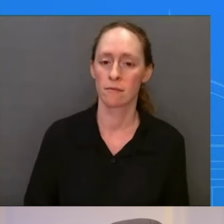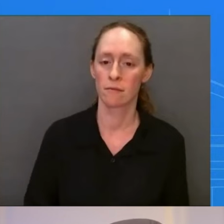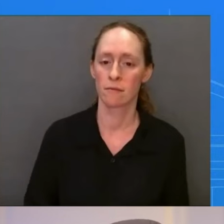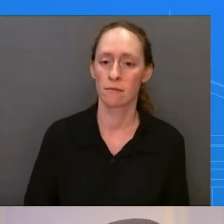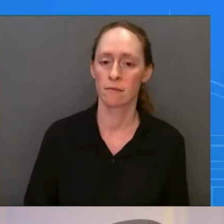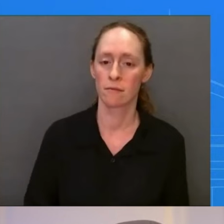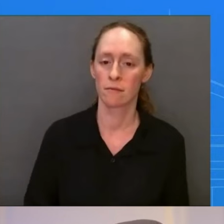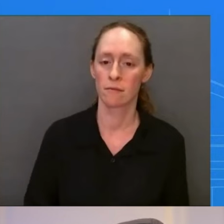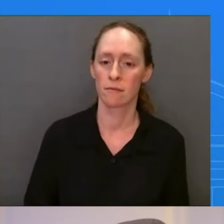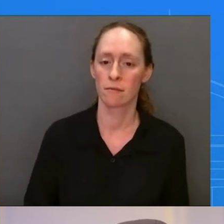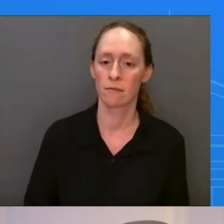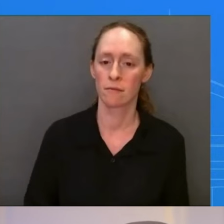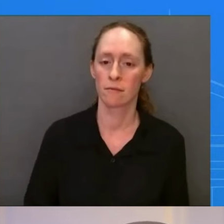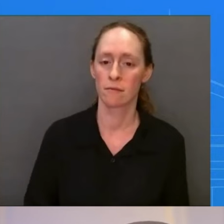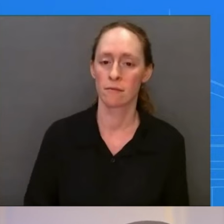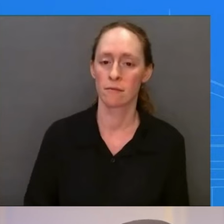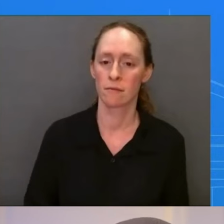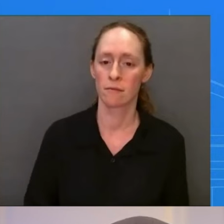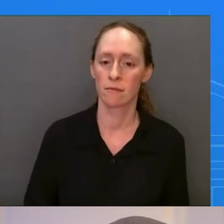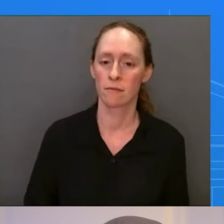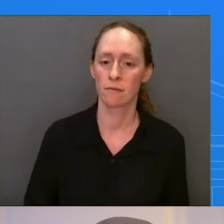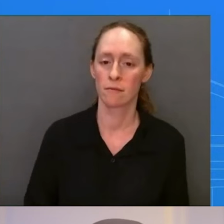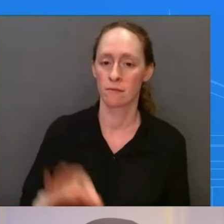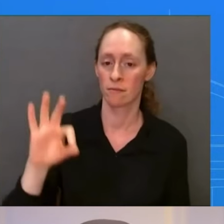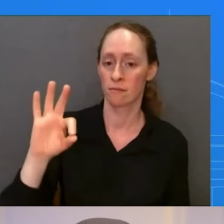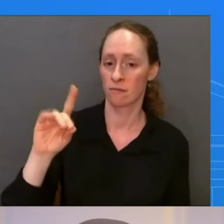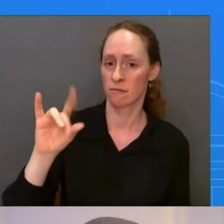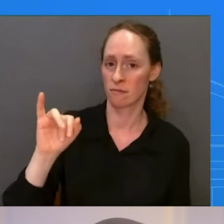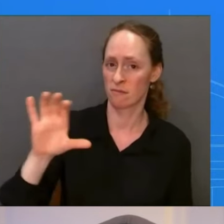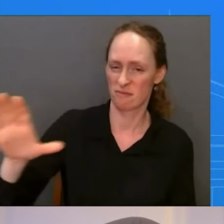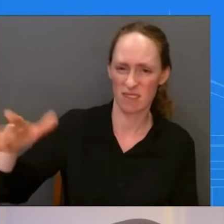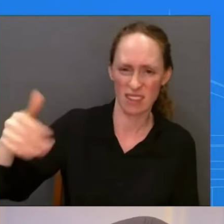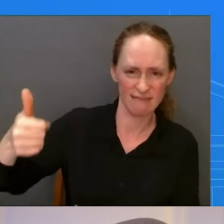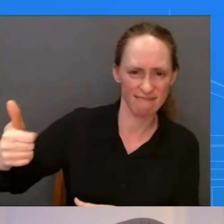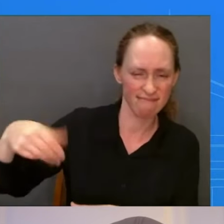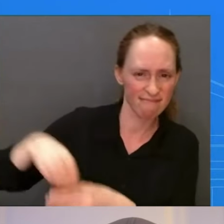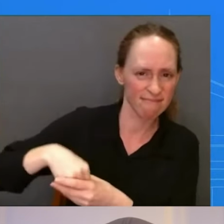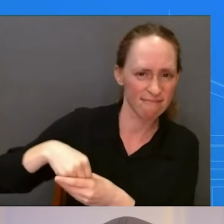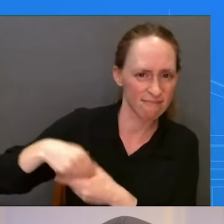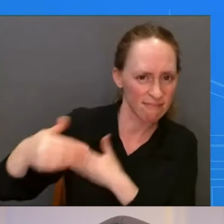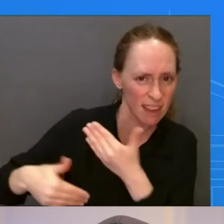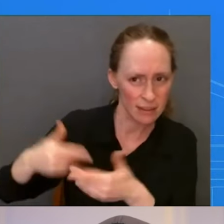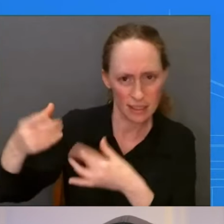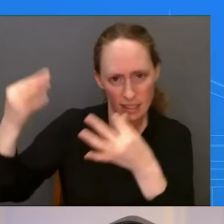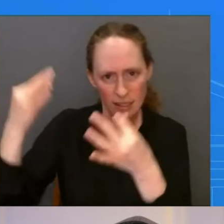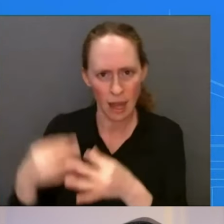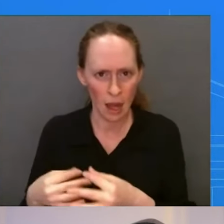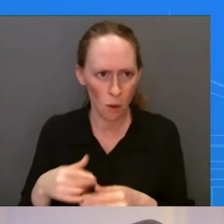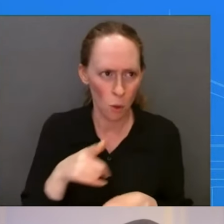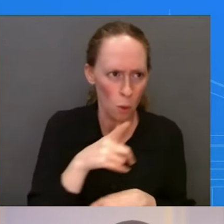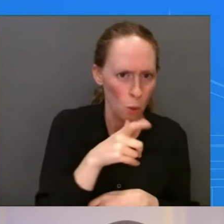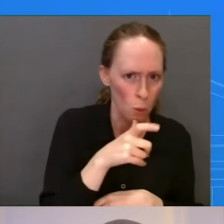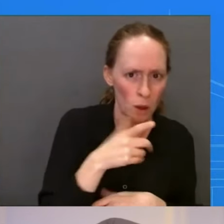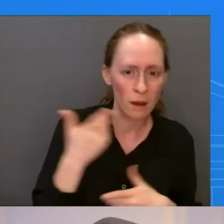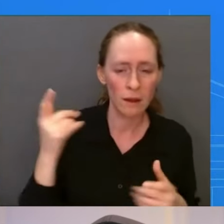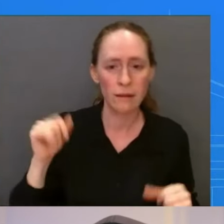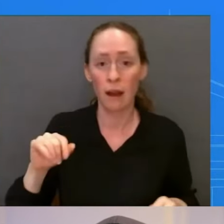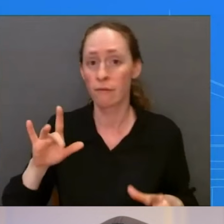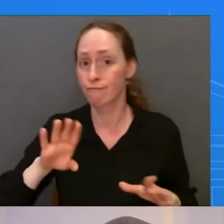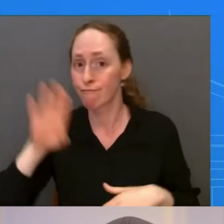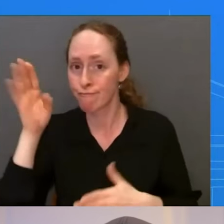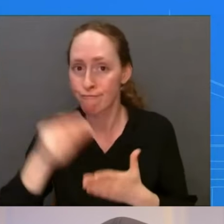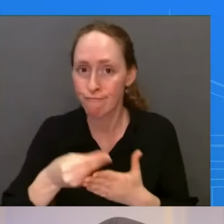and pretend like that was never said, and now pass the buck on to somebody else. Ultimate sale in this particular instance with First Republic. So this is something